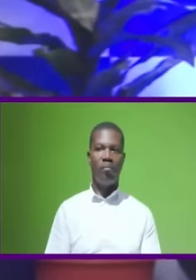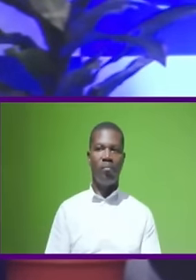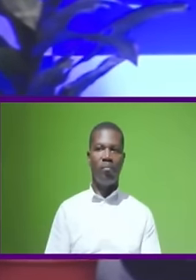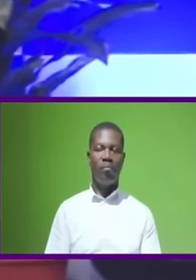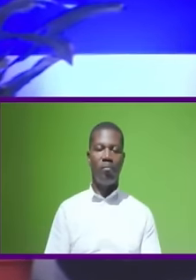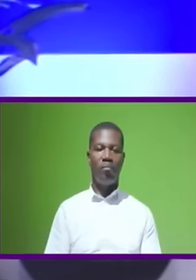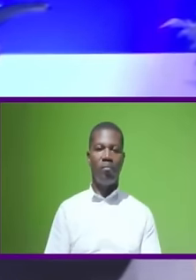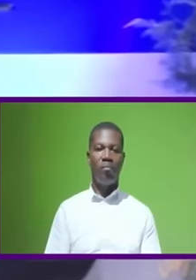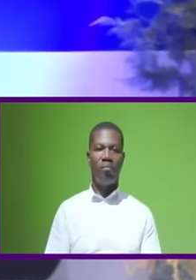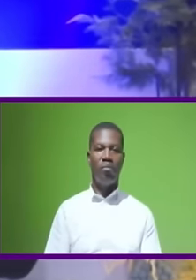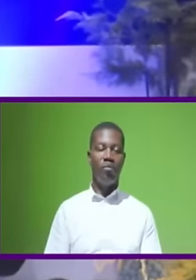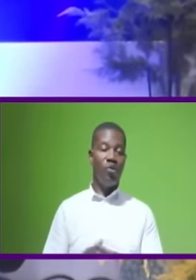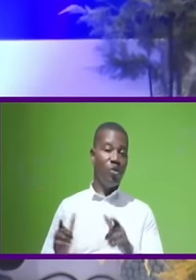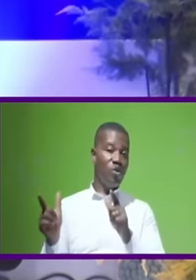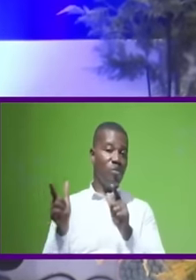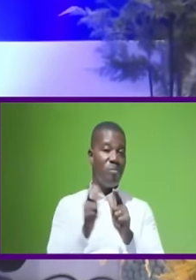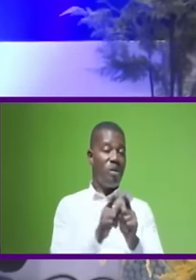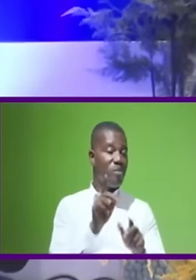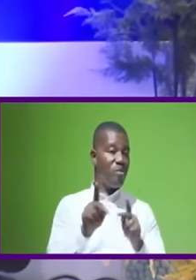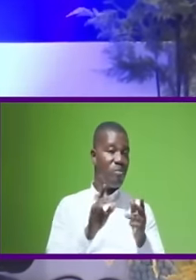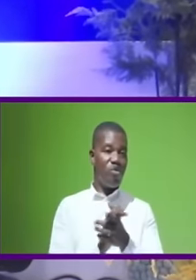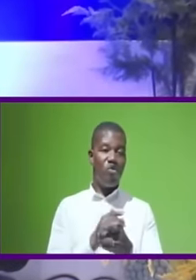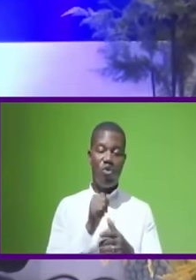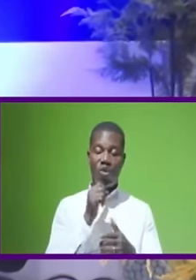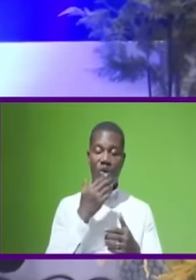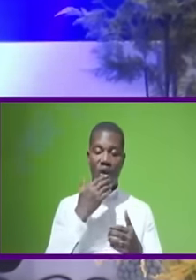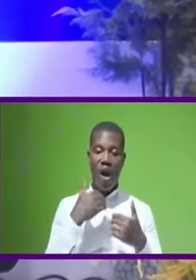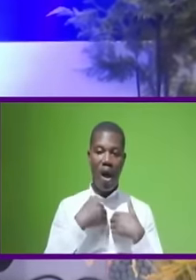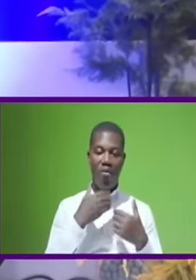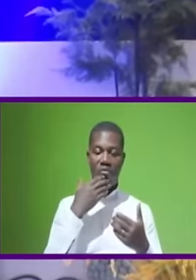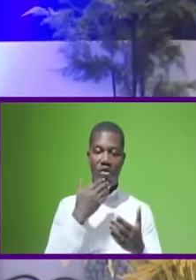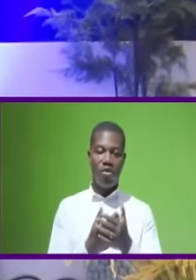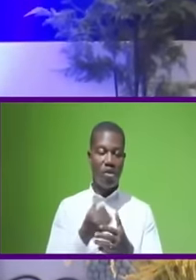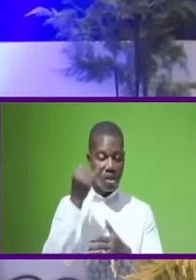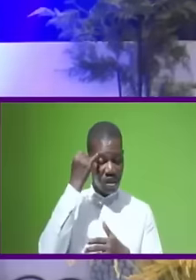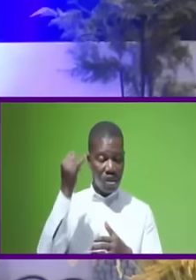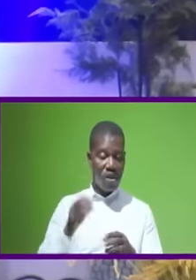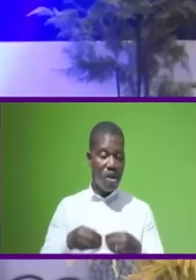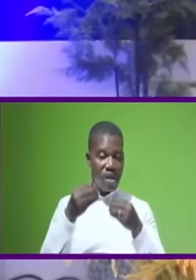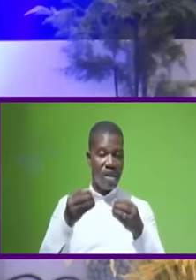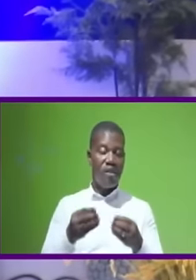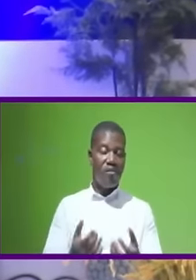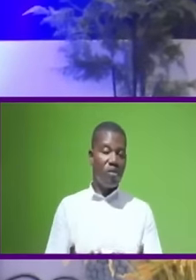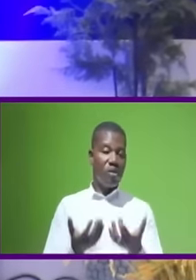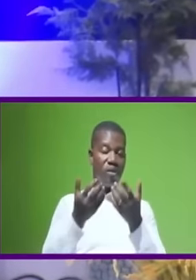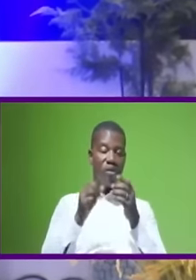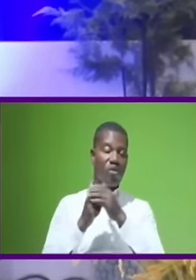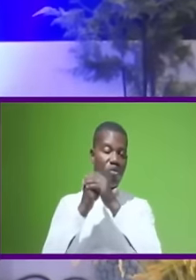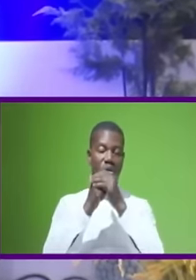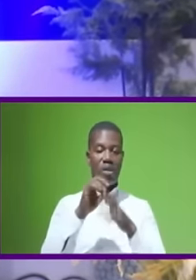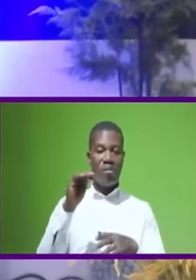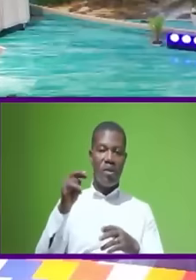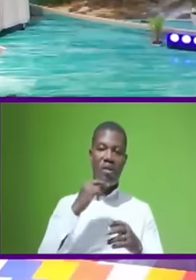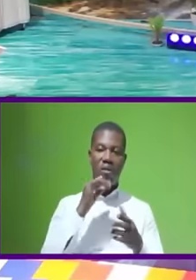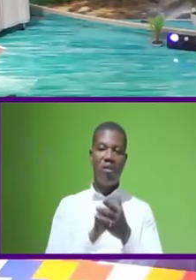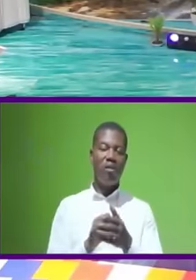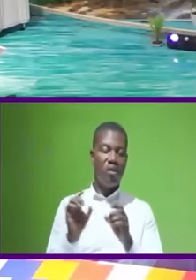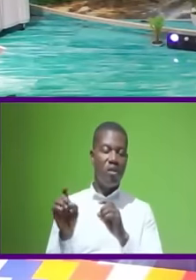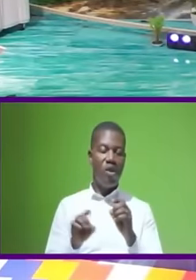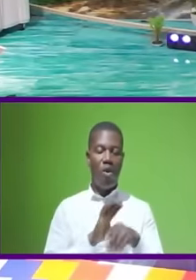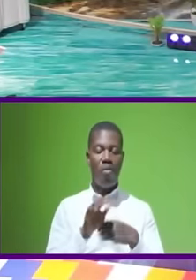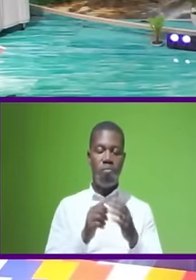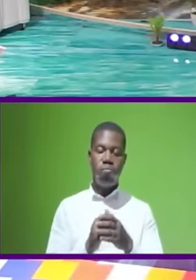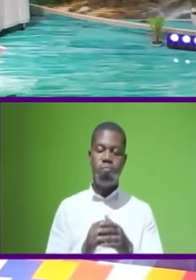Mushia wanga any mo wagine pebia. Mo bomwa fadia ma won. Mo shumwan. Mu ya wumwa doin